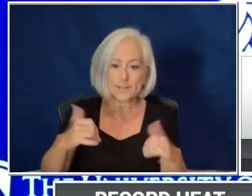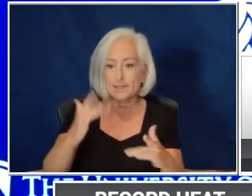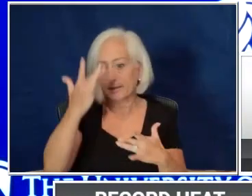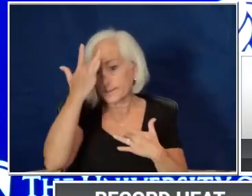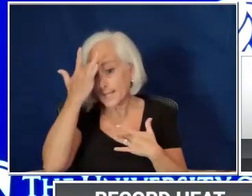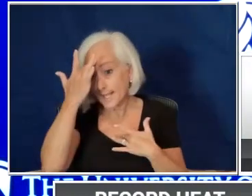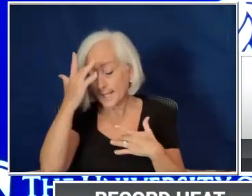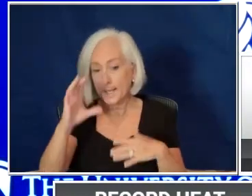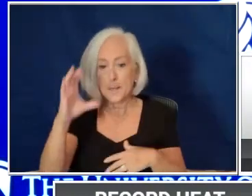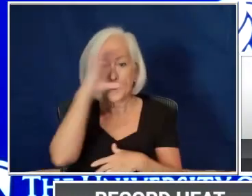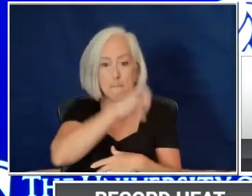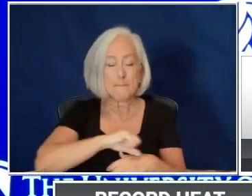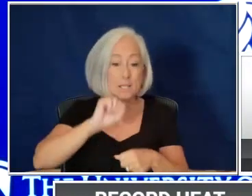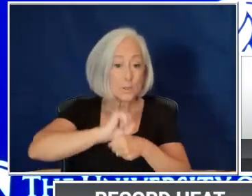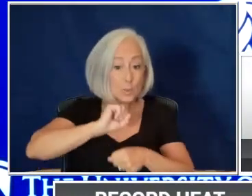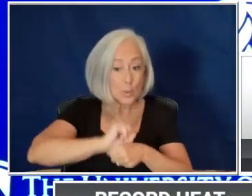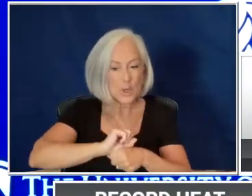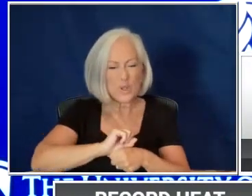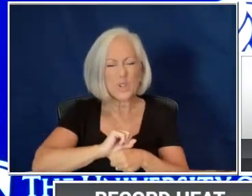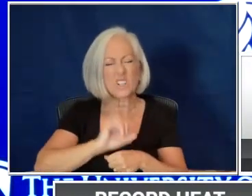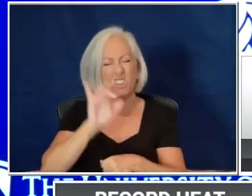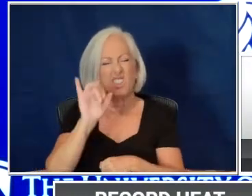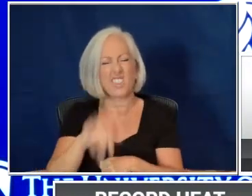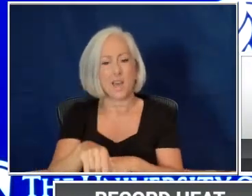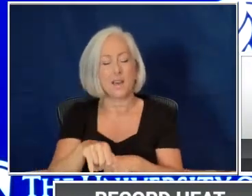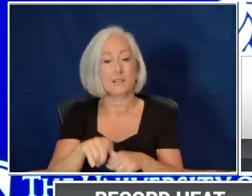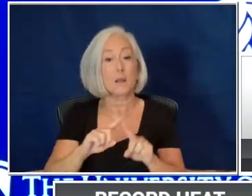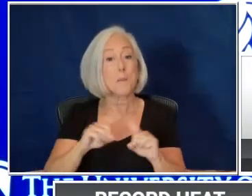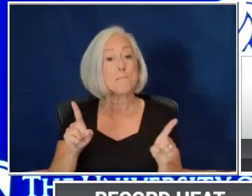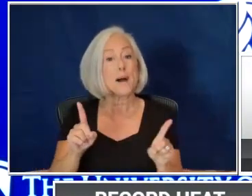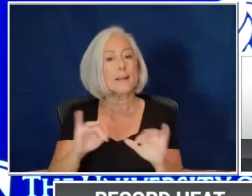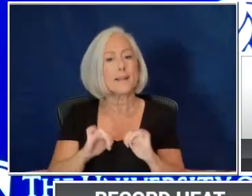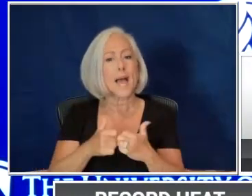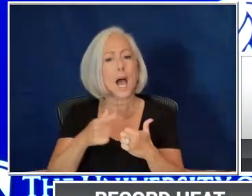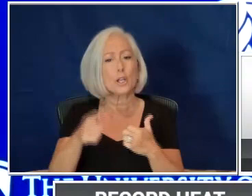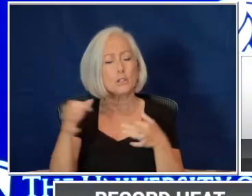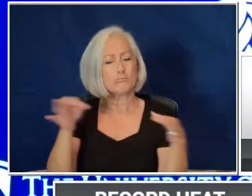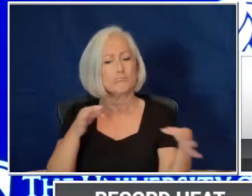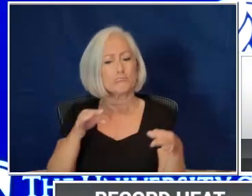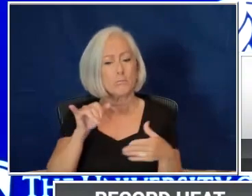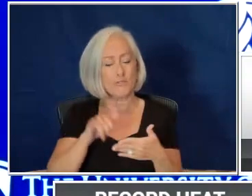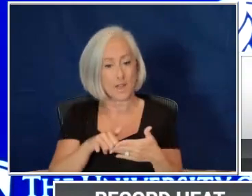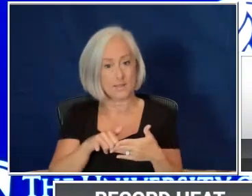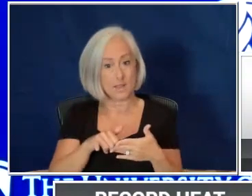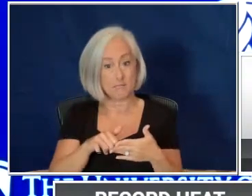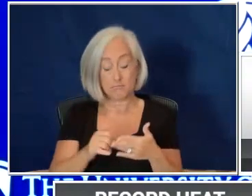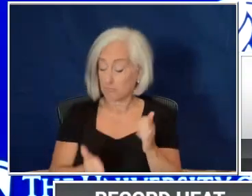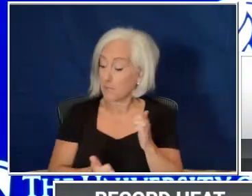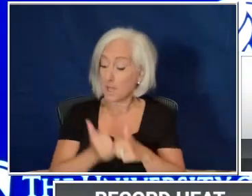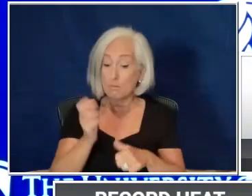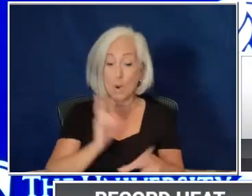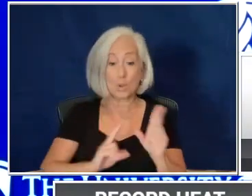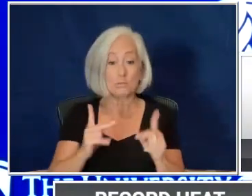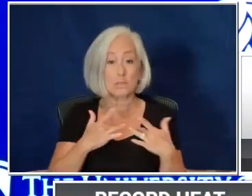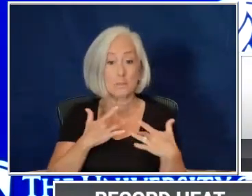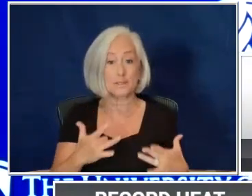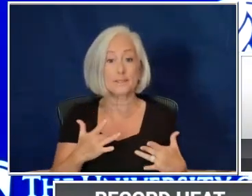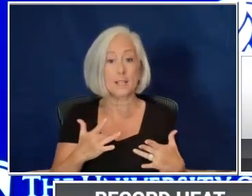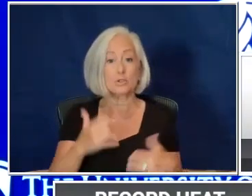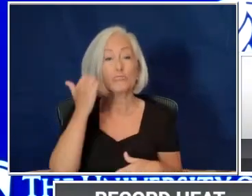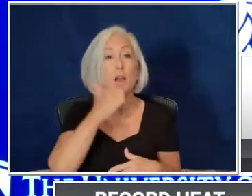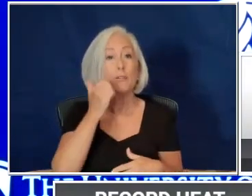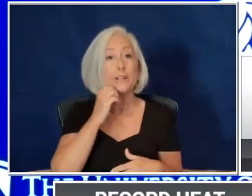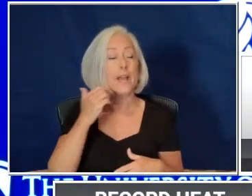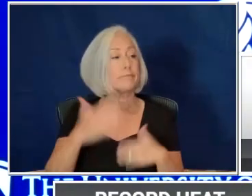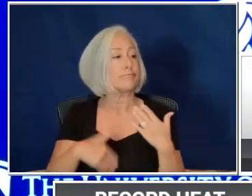nature. But I think it has to be really how you define it. And the vast majority of Americans really are going about their daily lives without giving